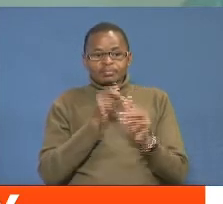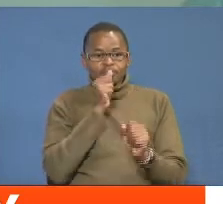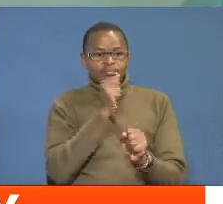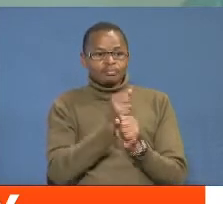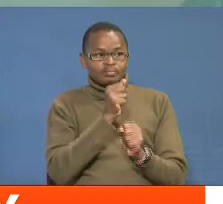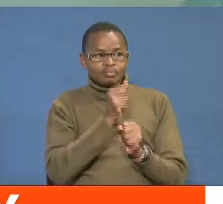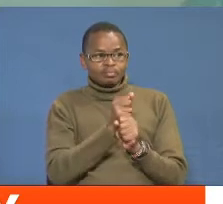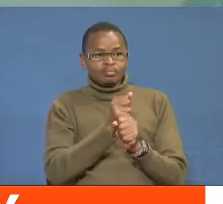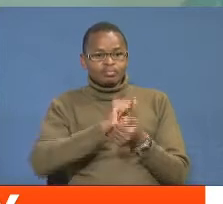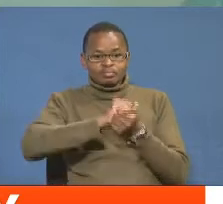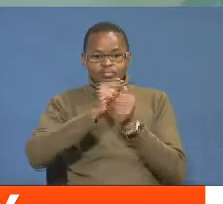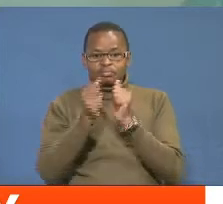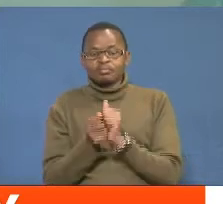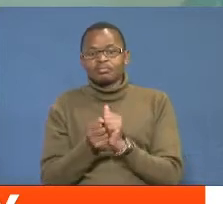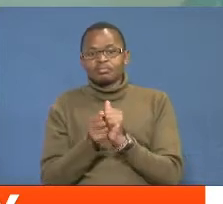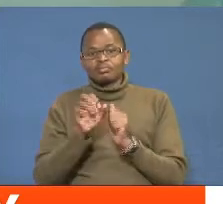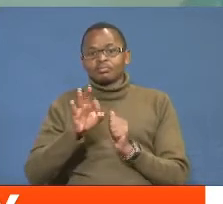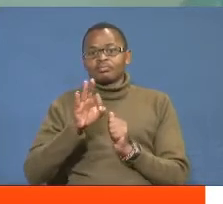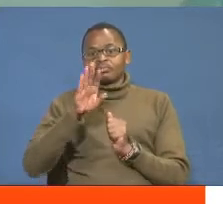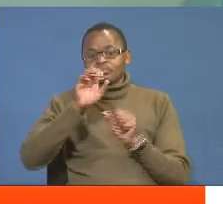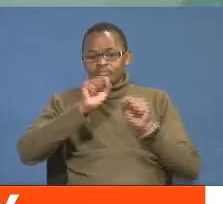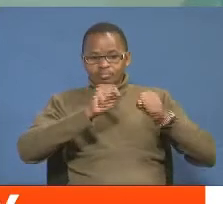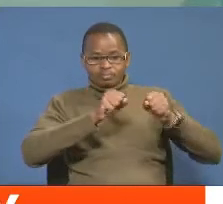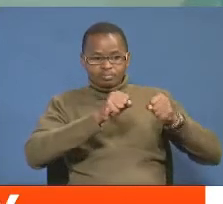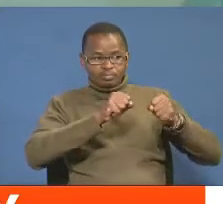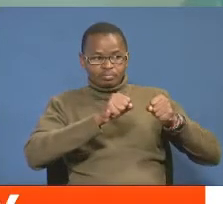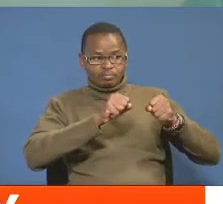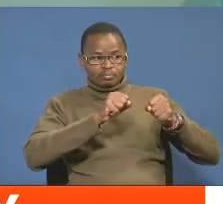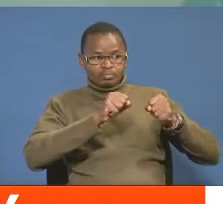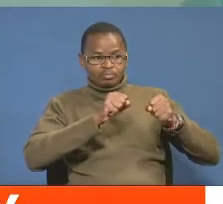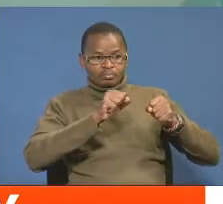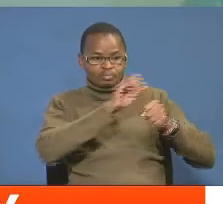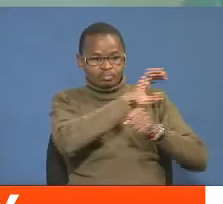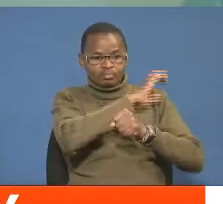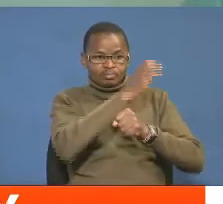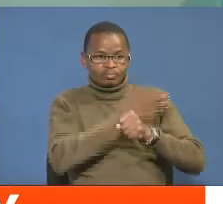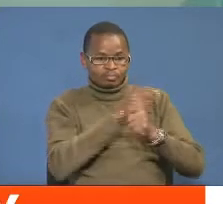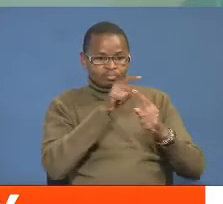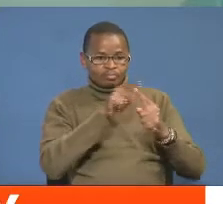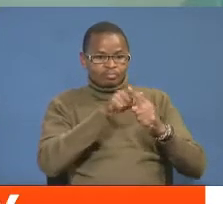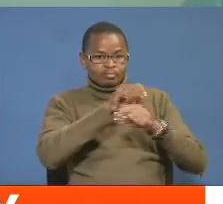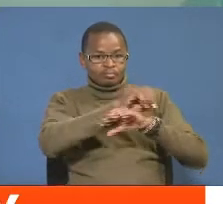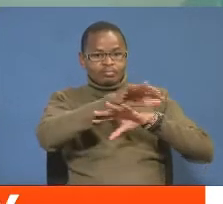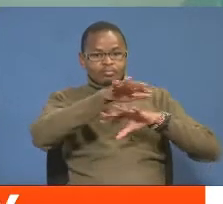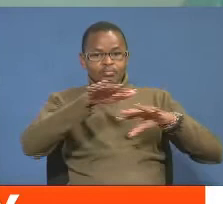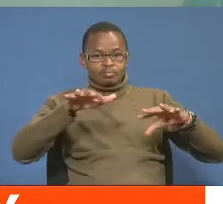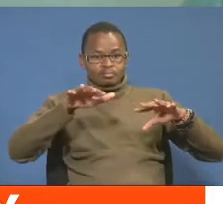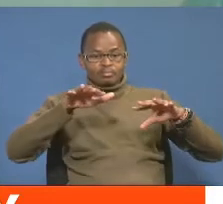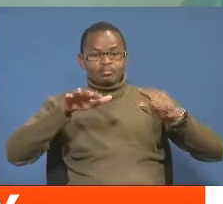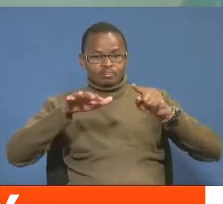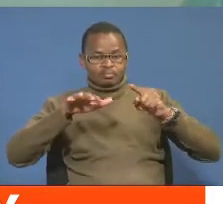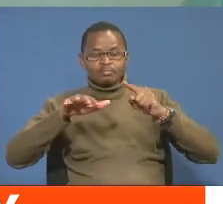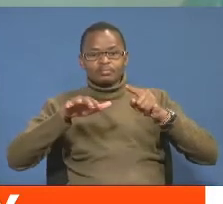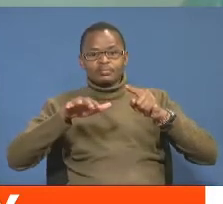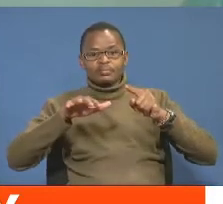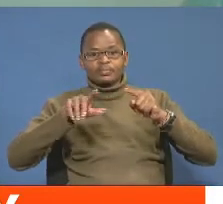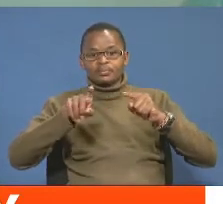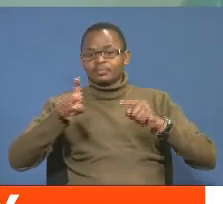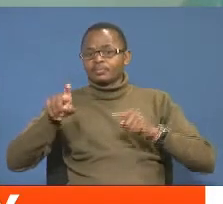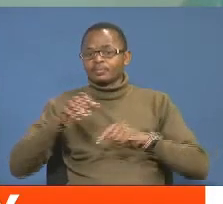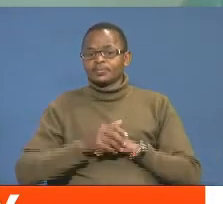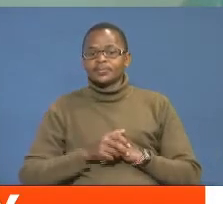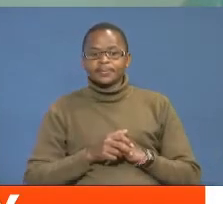do some modification in terms of be able to have the capacity to distribute and disseminate the